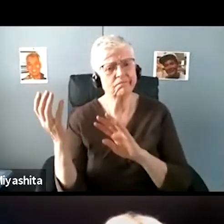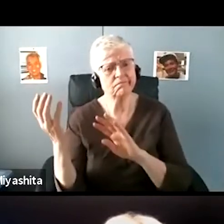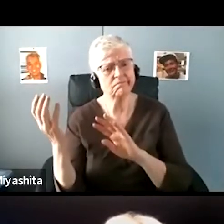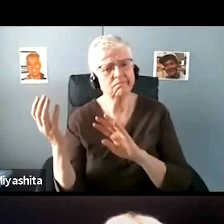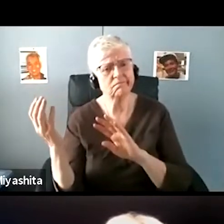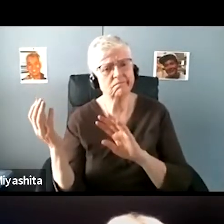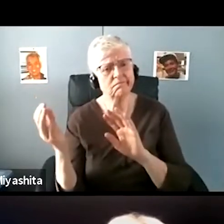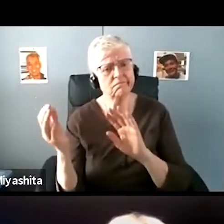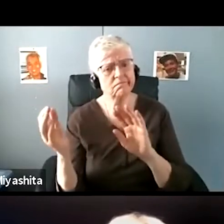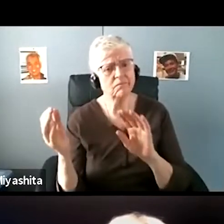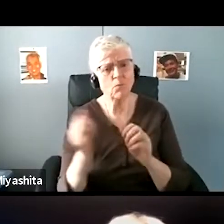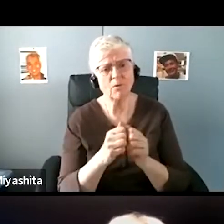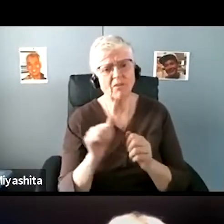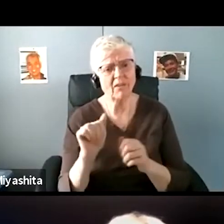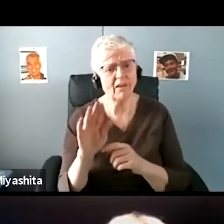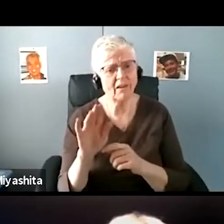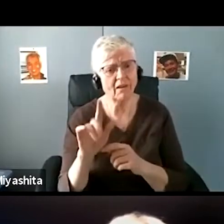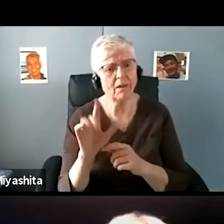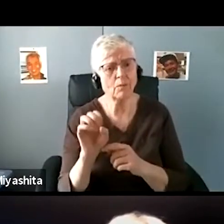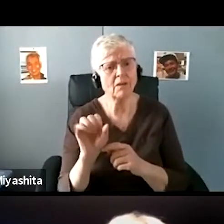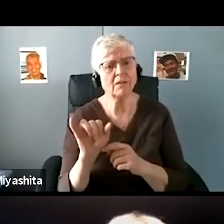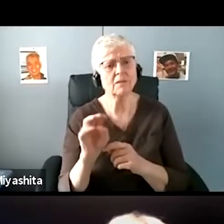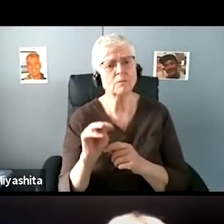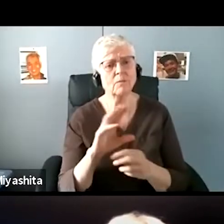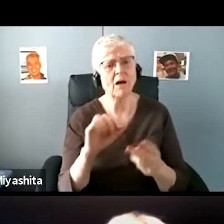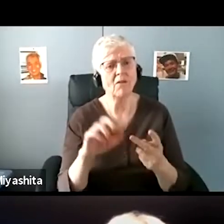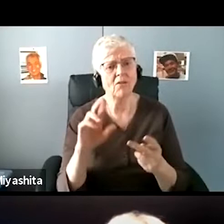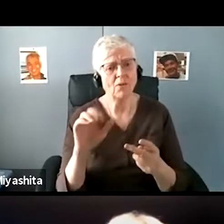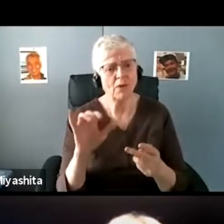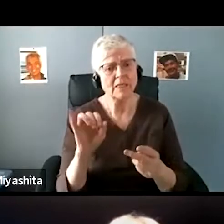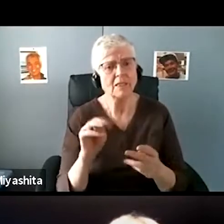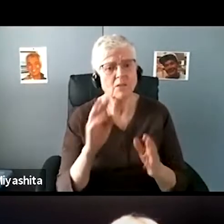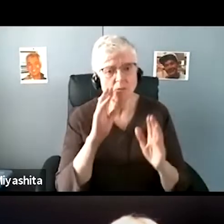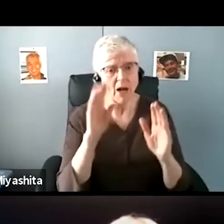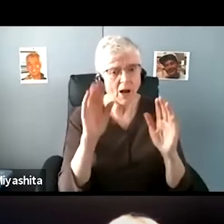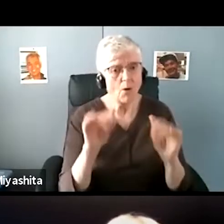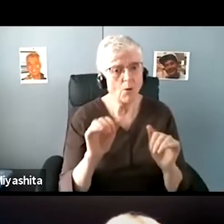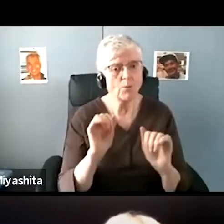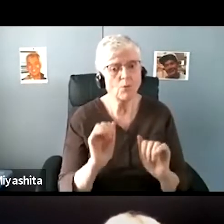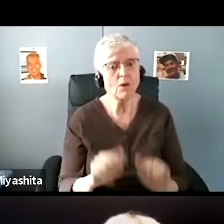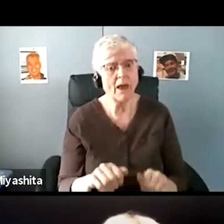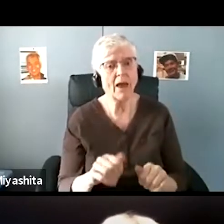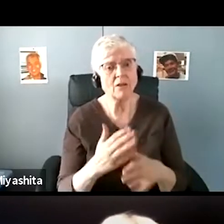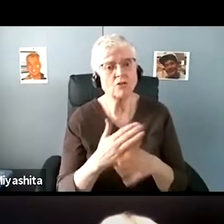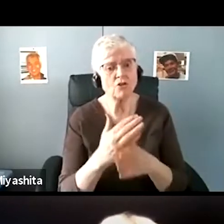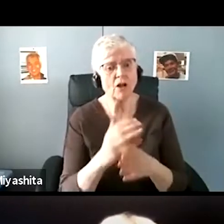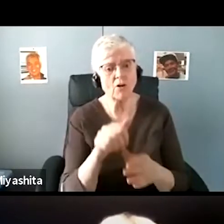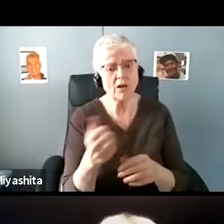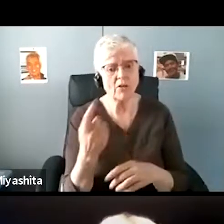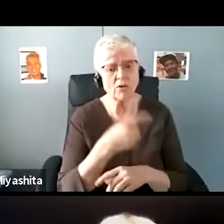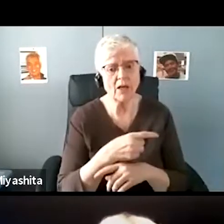with the ableism and the racism, and I hope that we can have you broadcast another day.